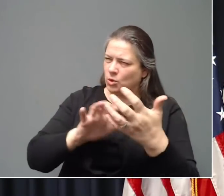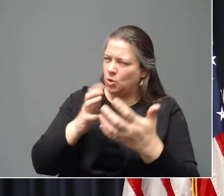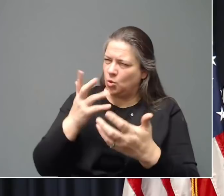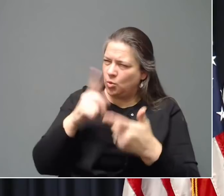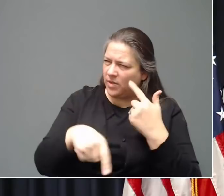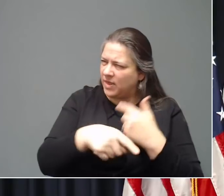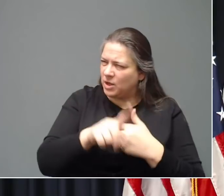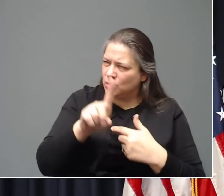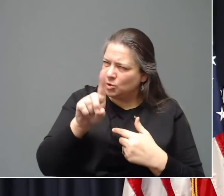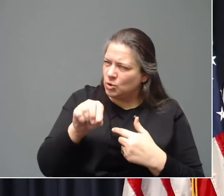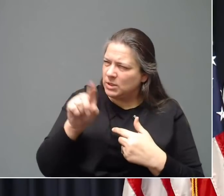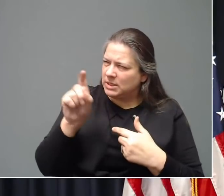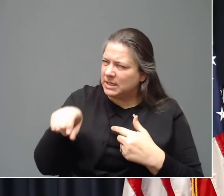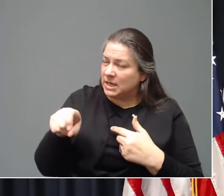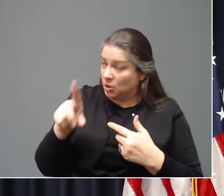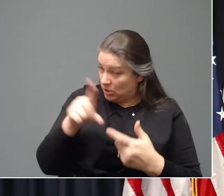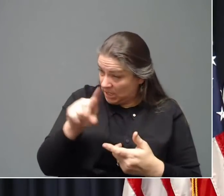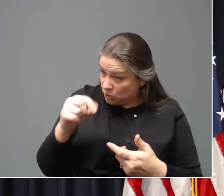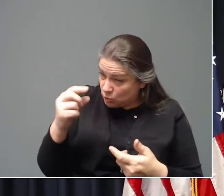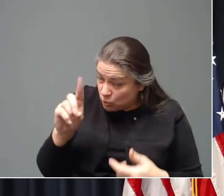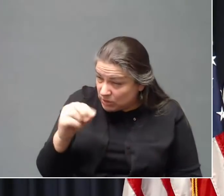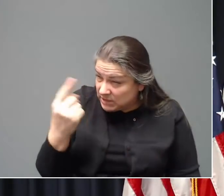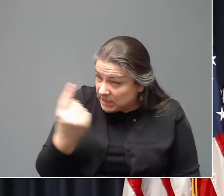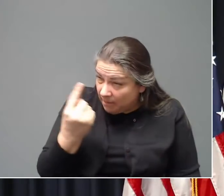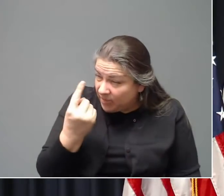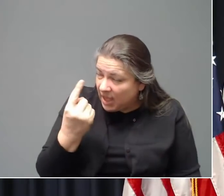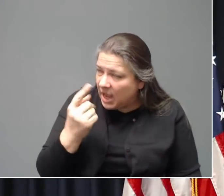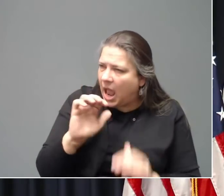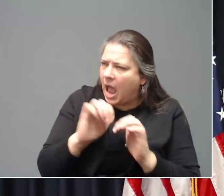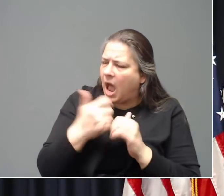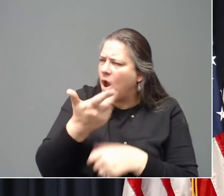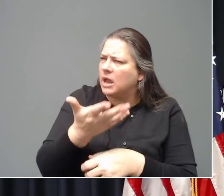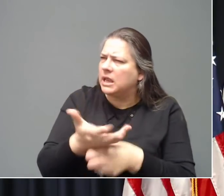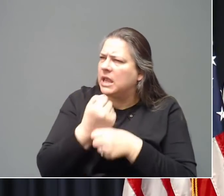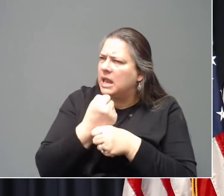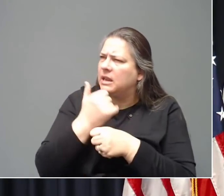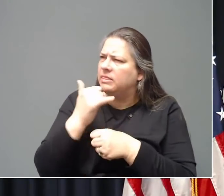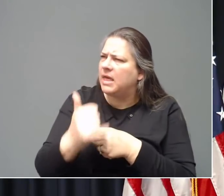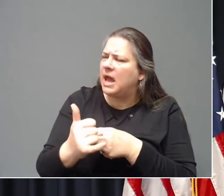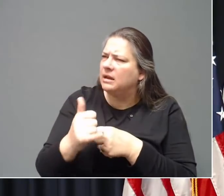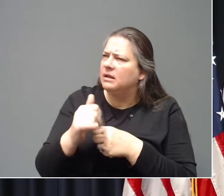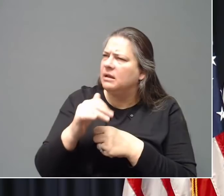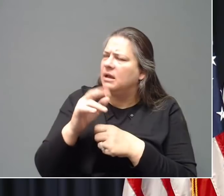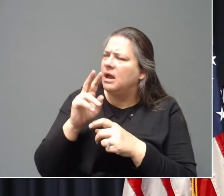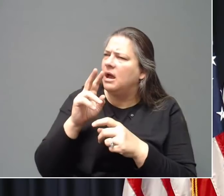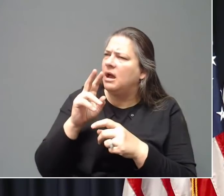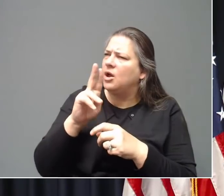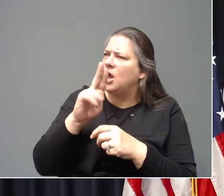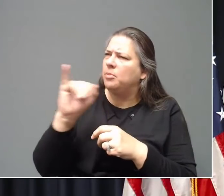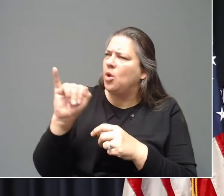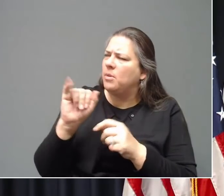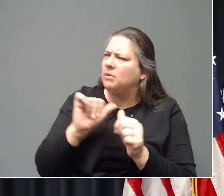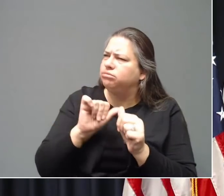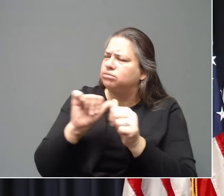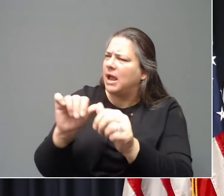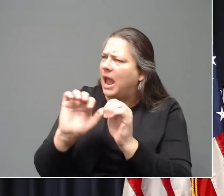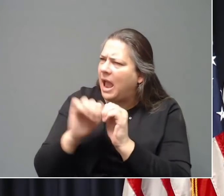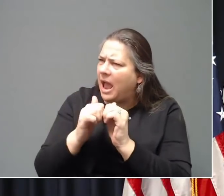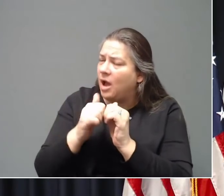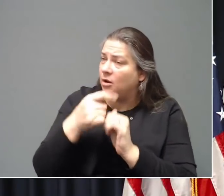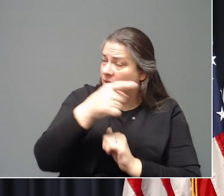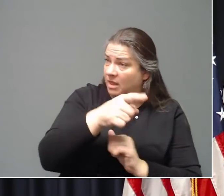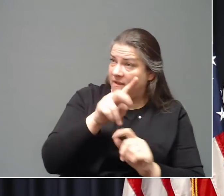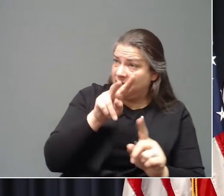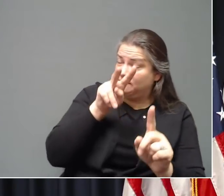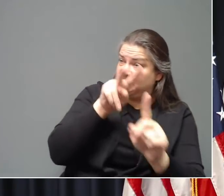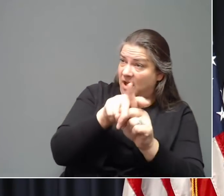if anything, to receive those continuing benefits. Should they file a new claim,